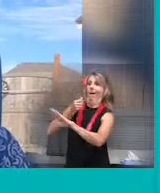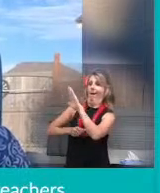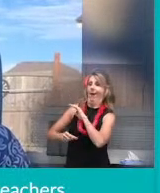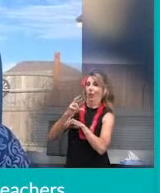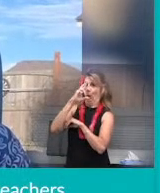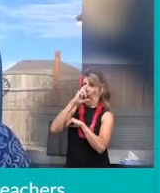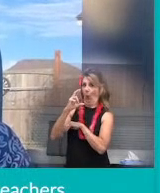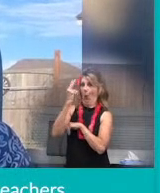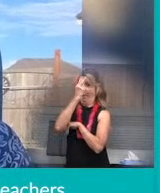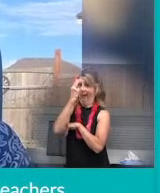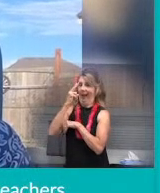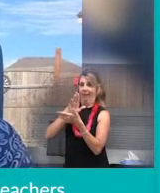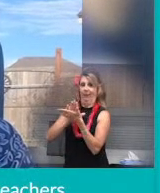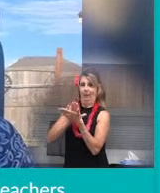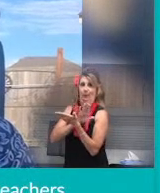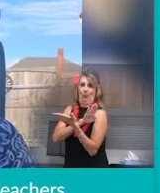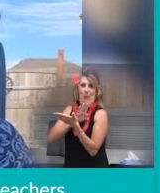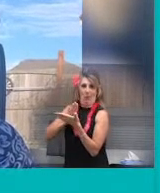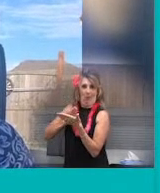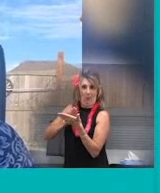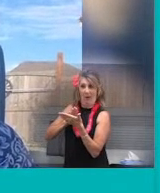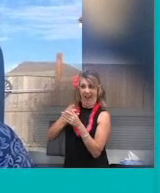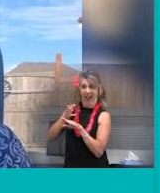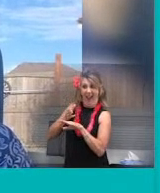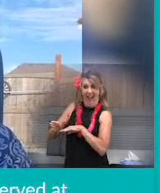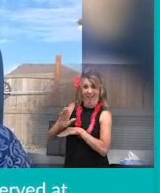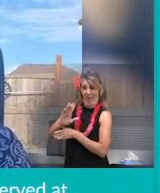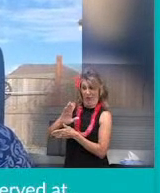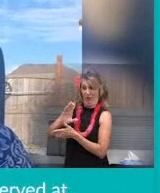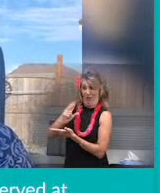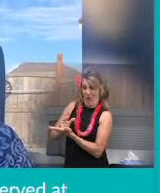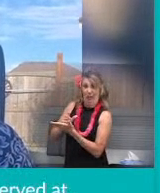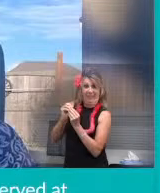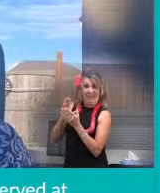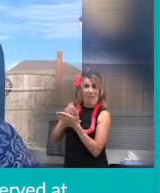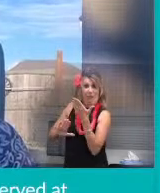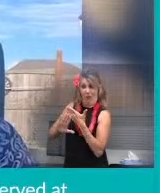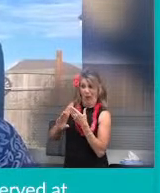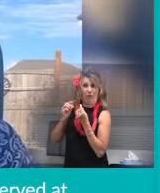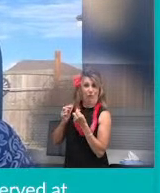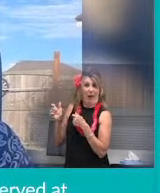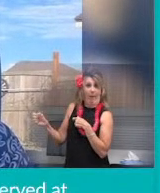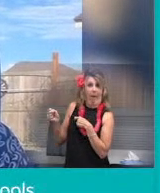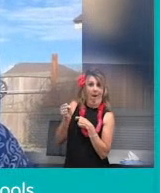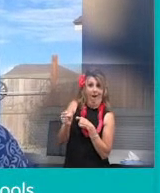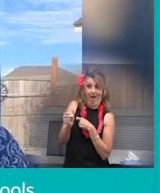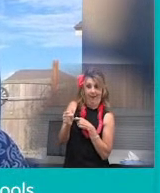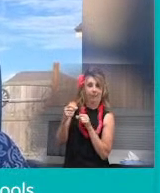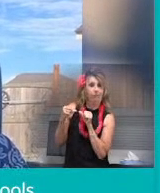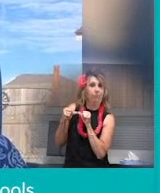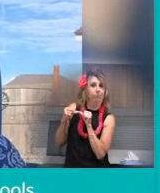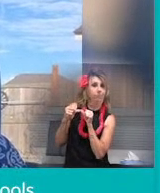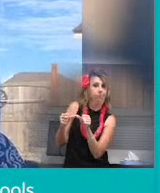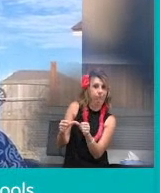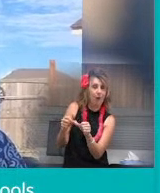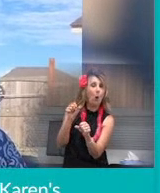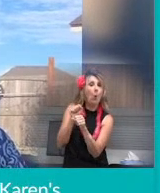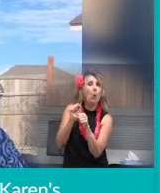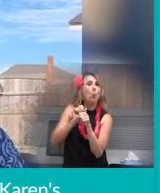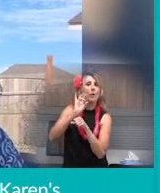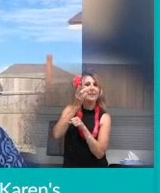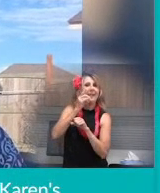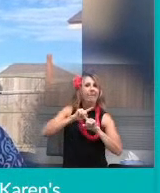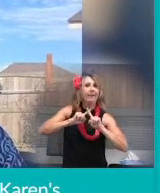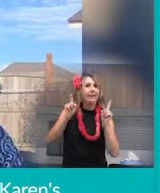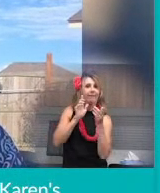Board 30 years ago, straight out of Teachers College. During her long career, she's served at 7 Lambton County schools,